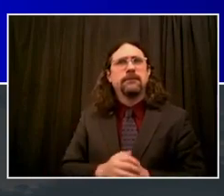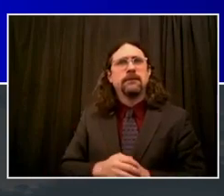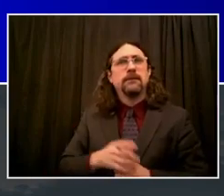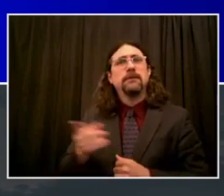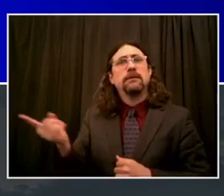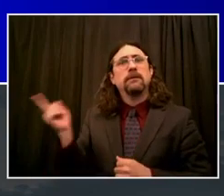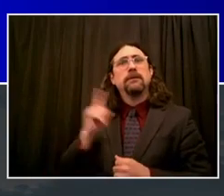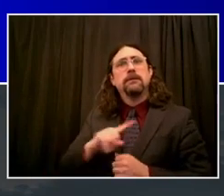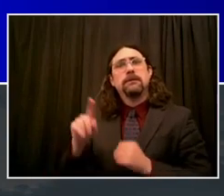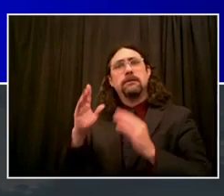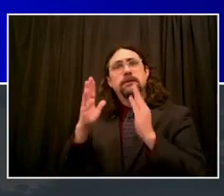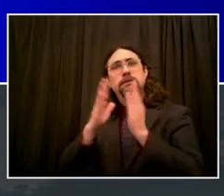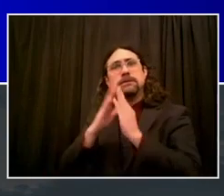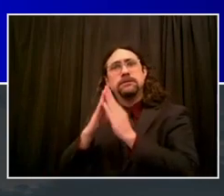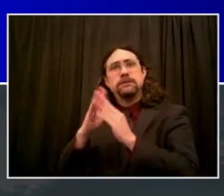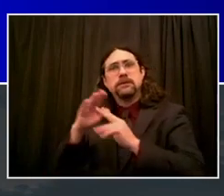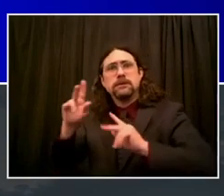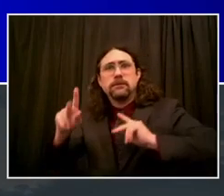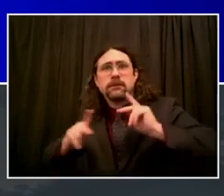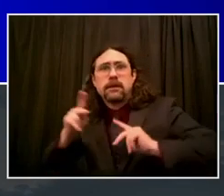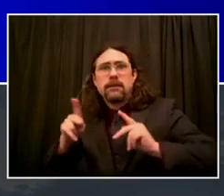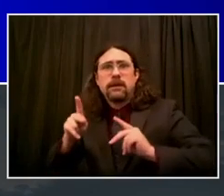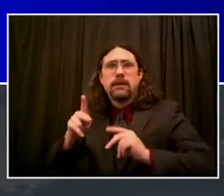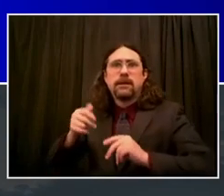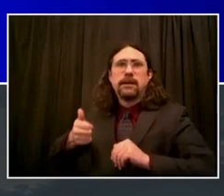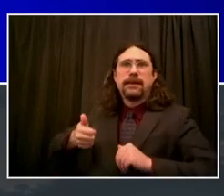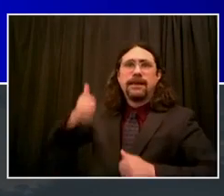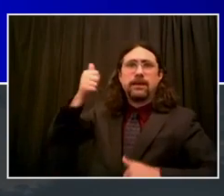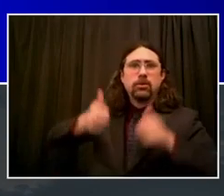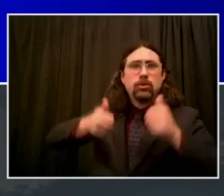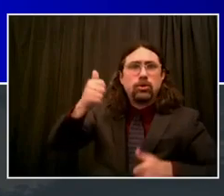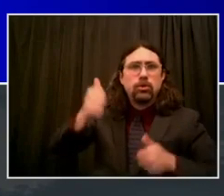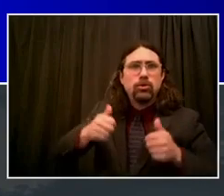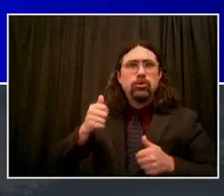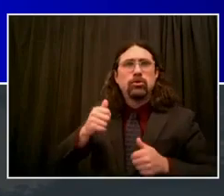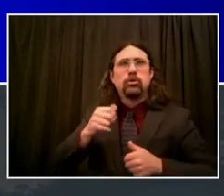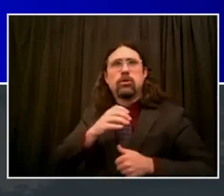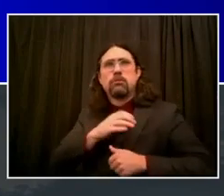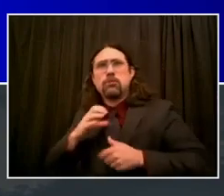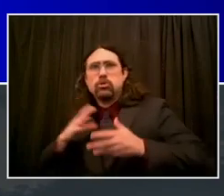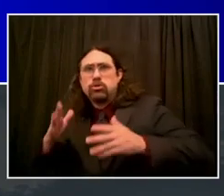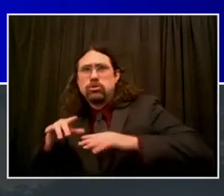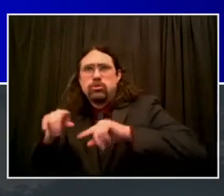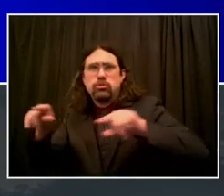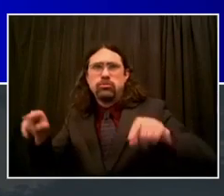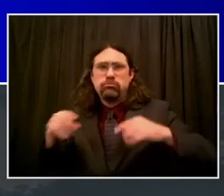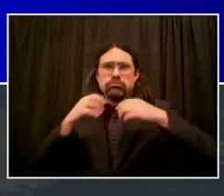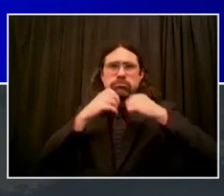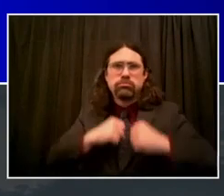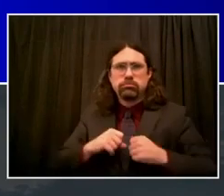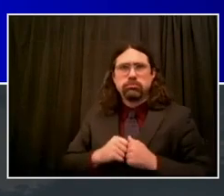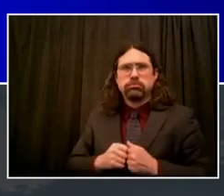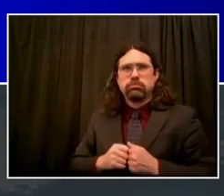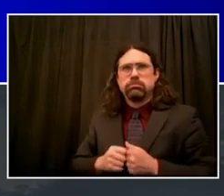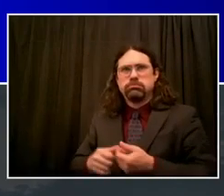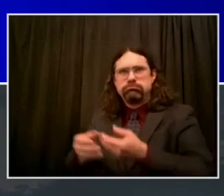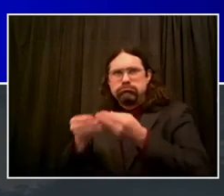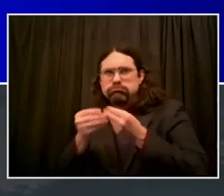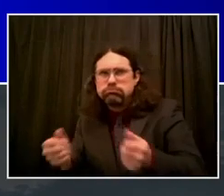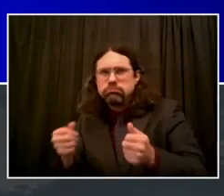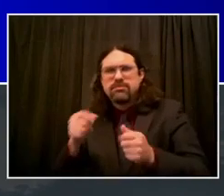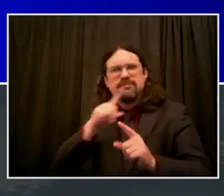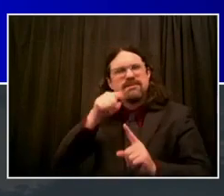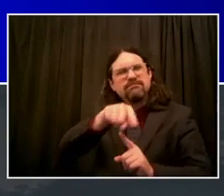range of problems. It's not that Cure Violence can cure the virus, but Cure Violence can help